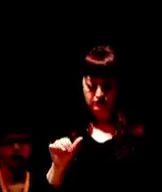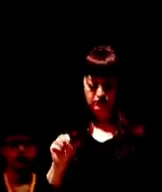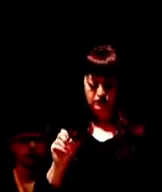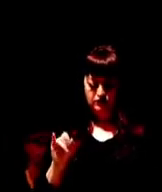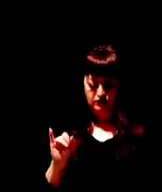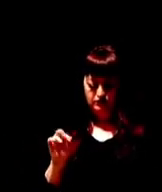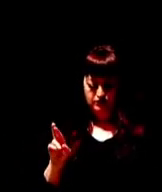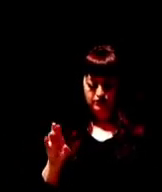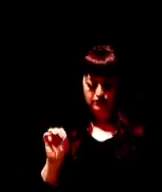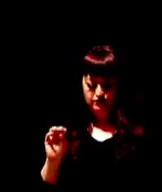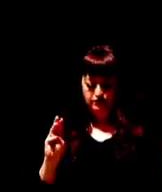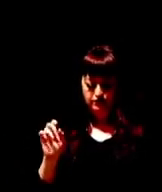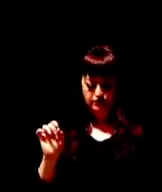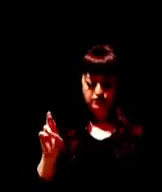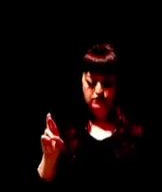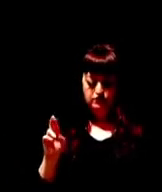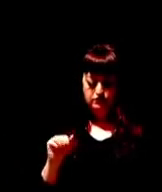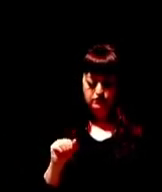Yasir Omar.